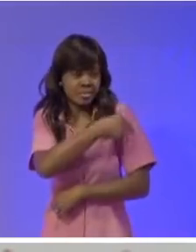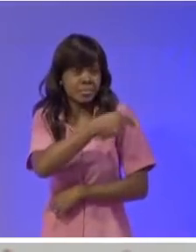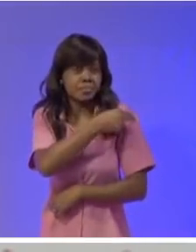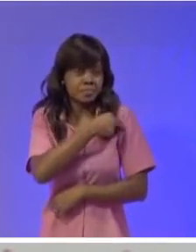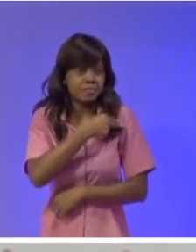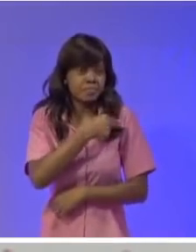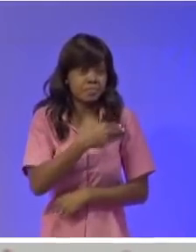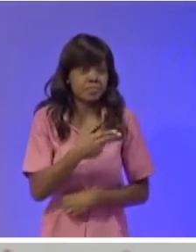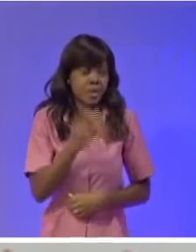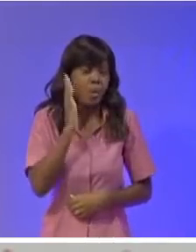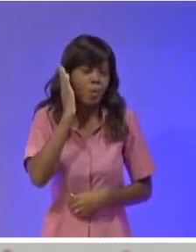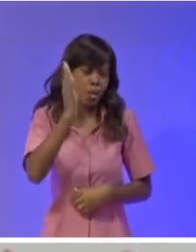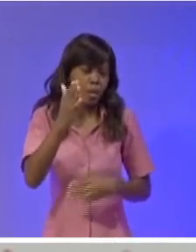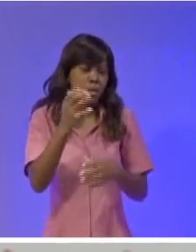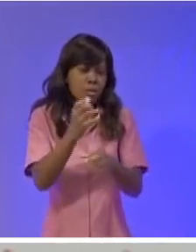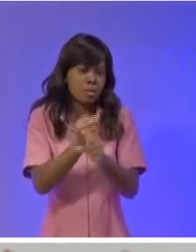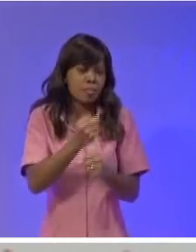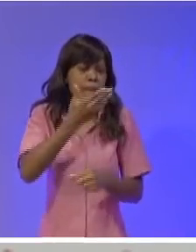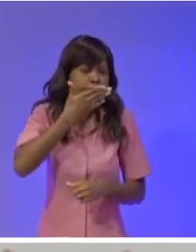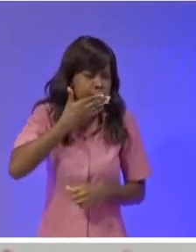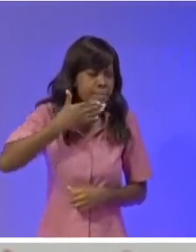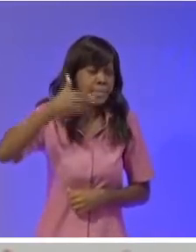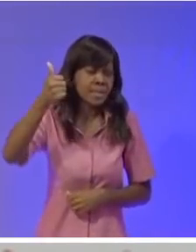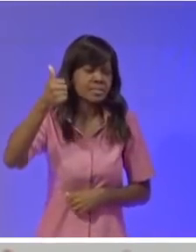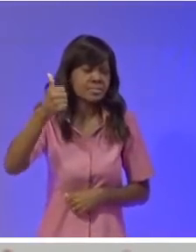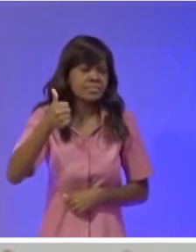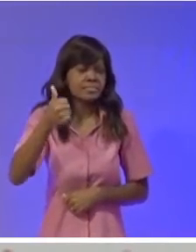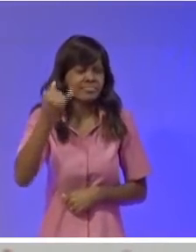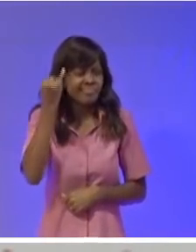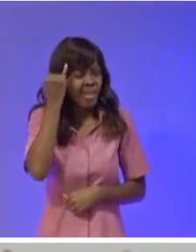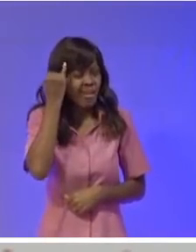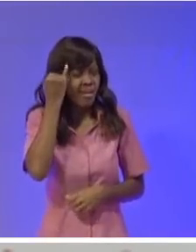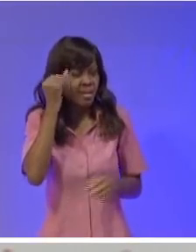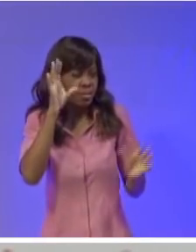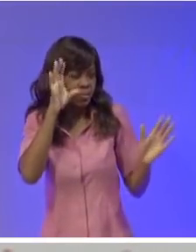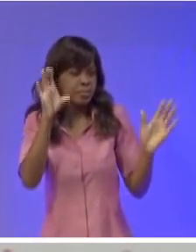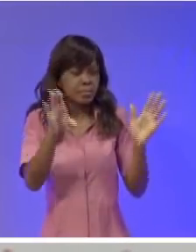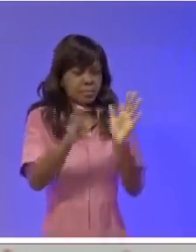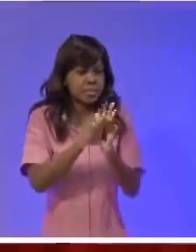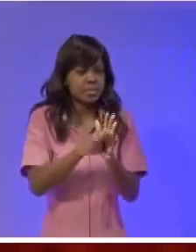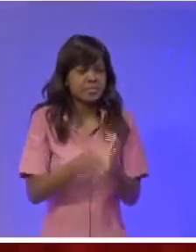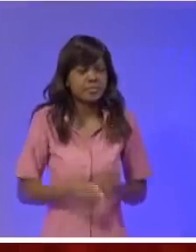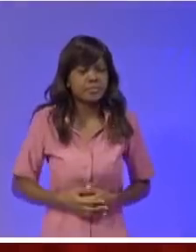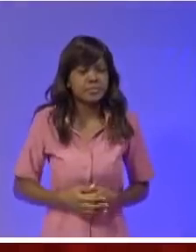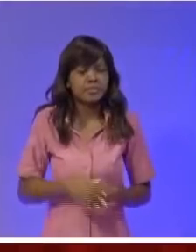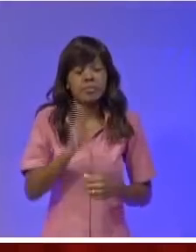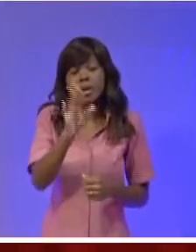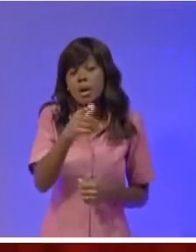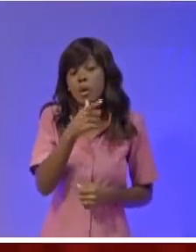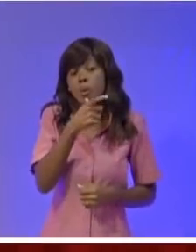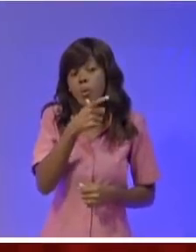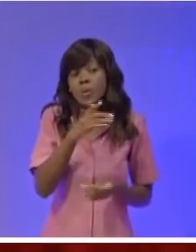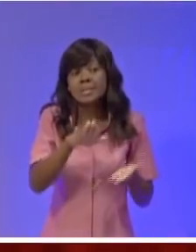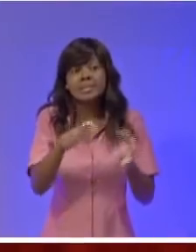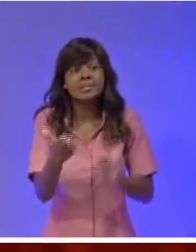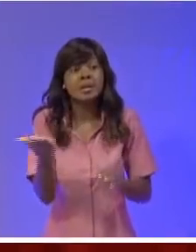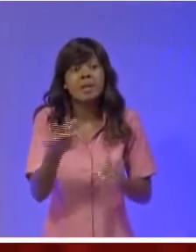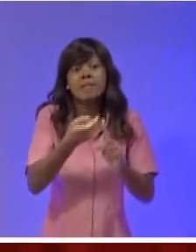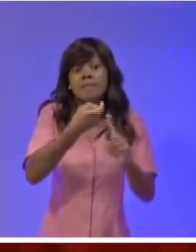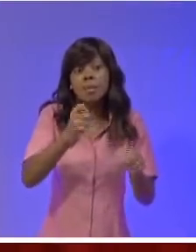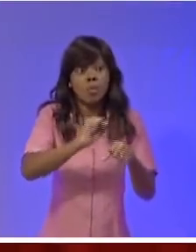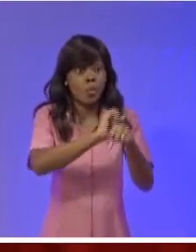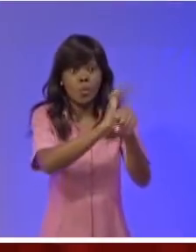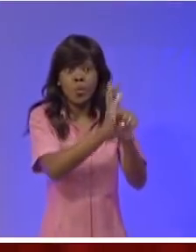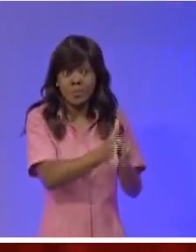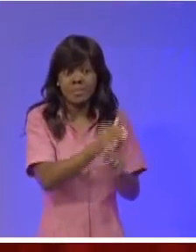deaths inclusive of everything that occurs outside the hospital. Thank you for your responses, CMO and Minister. We now